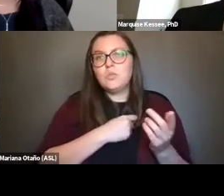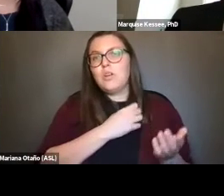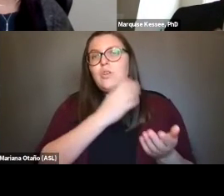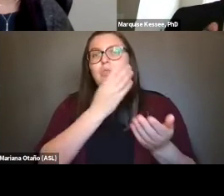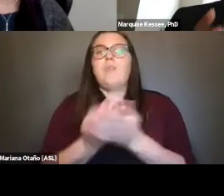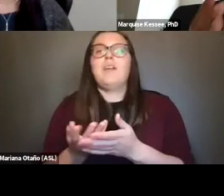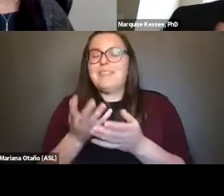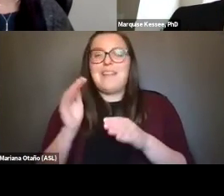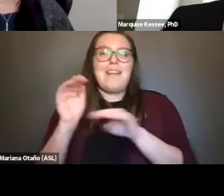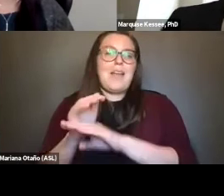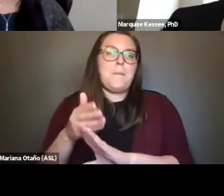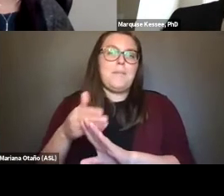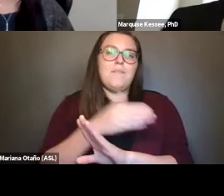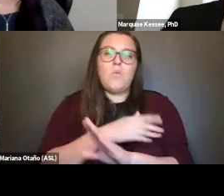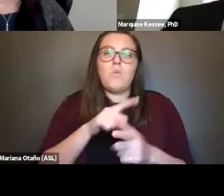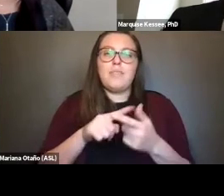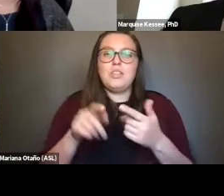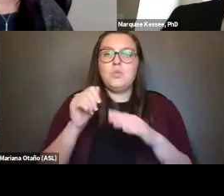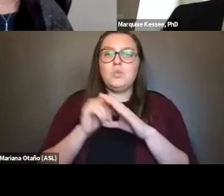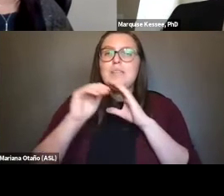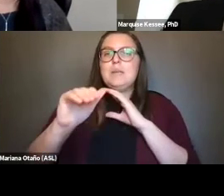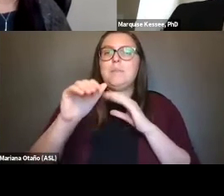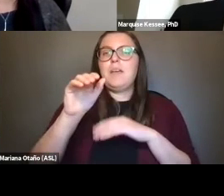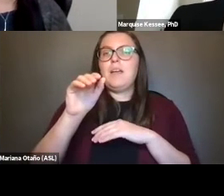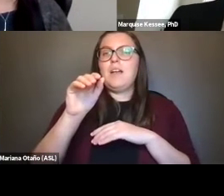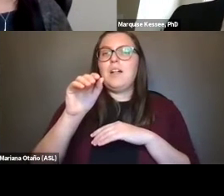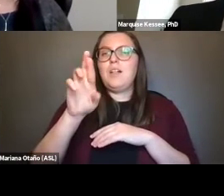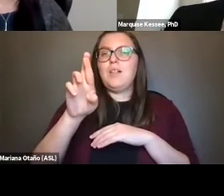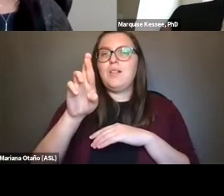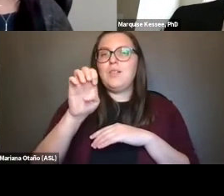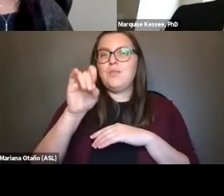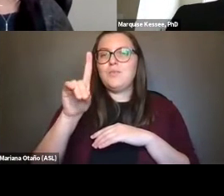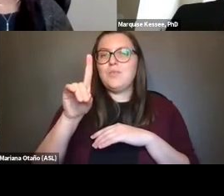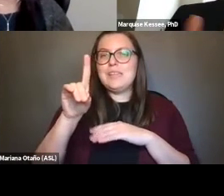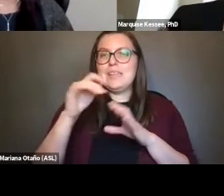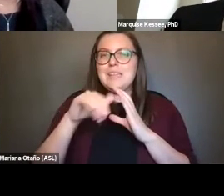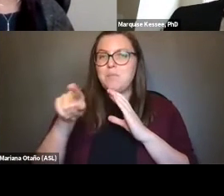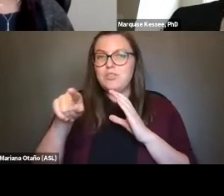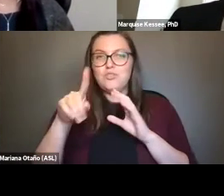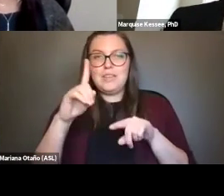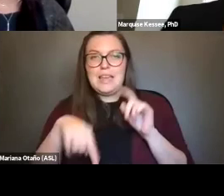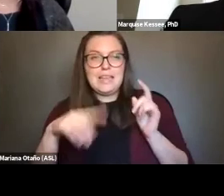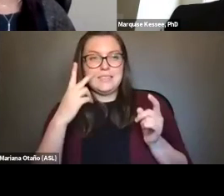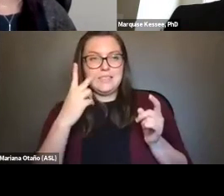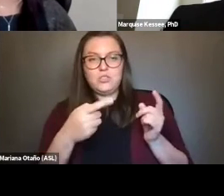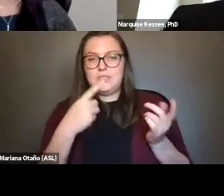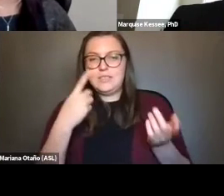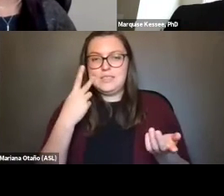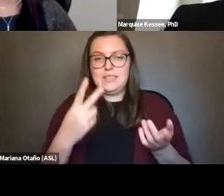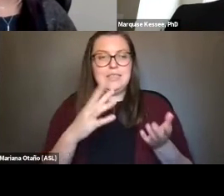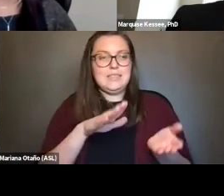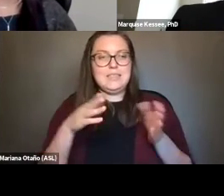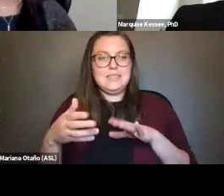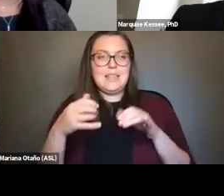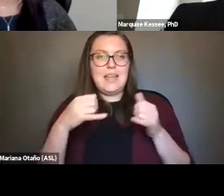before and you send Ms. Reed an email and she's unable to see it because she's looking at the deadline. Okay, well, I'm working with those students